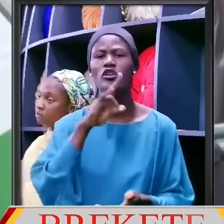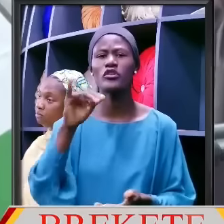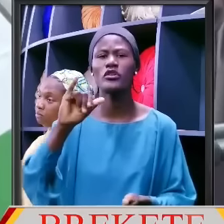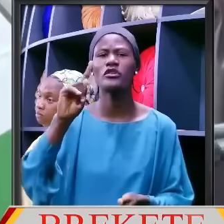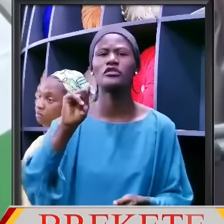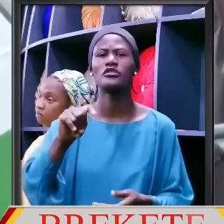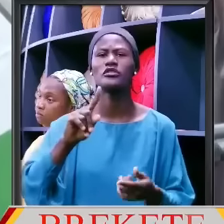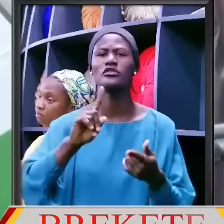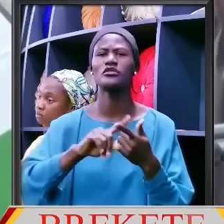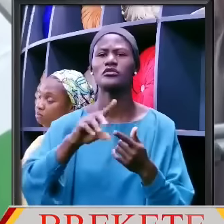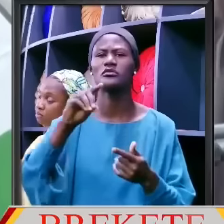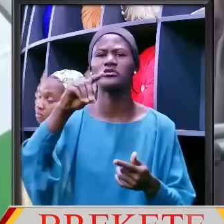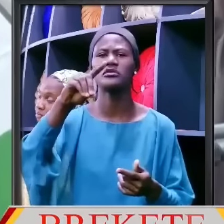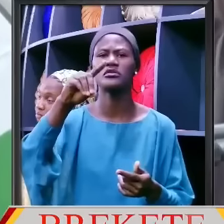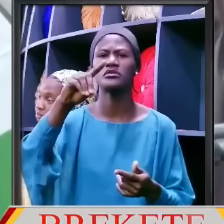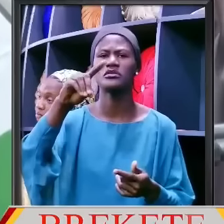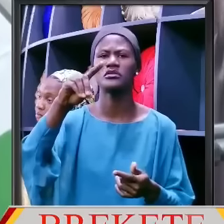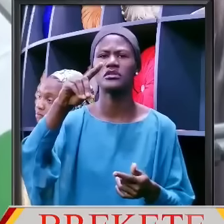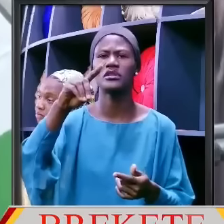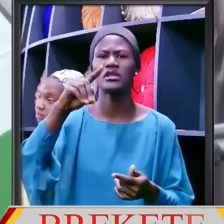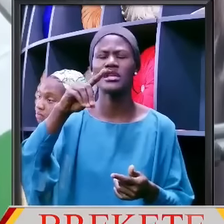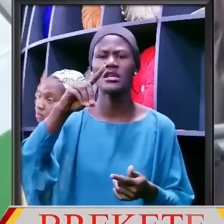they use most of the times to deceive una.